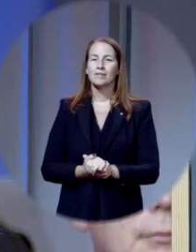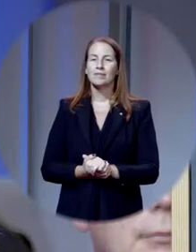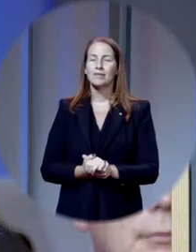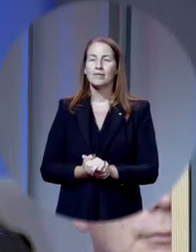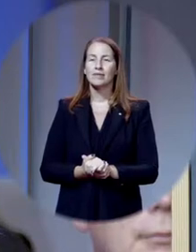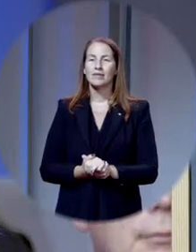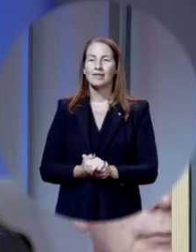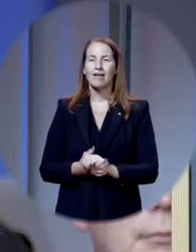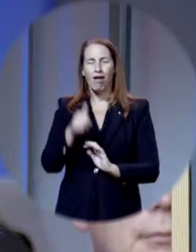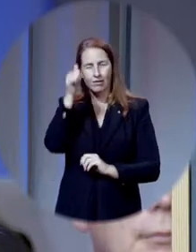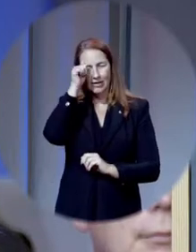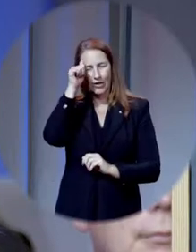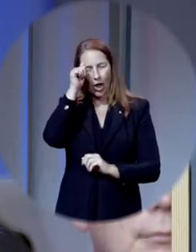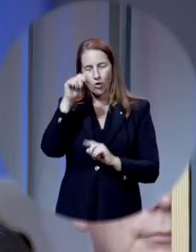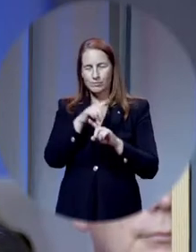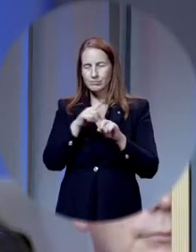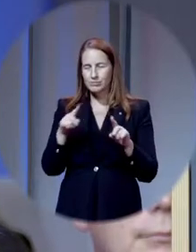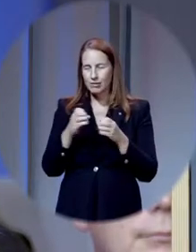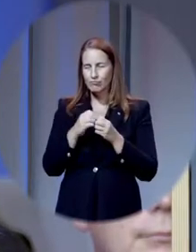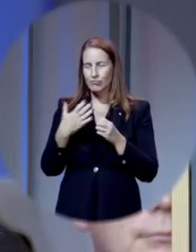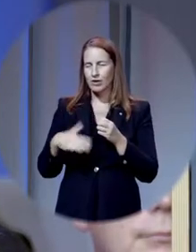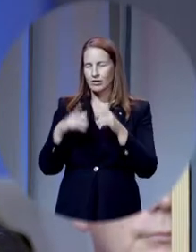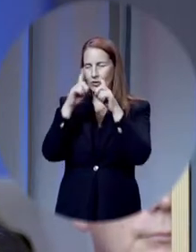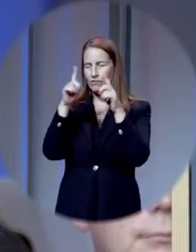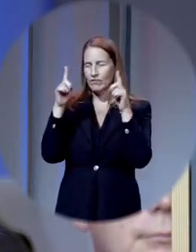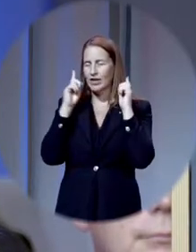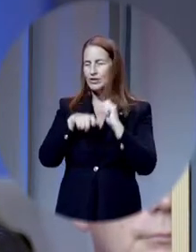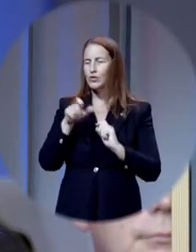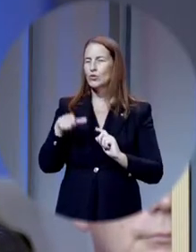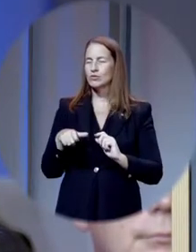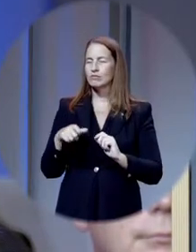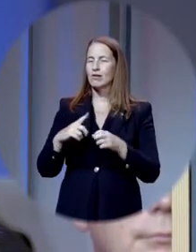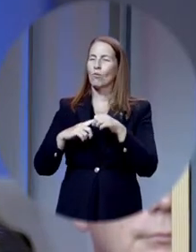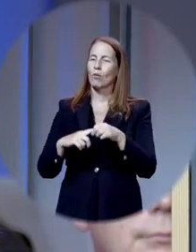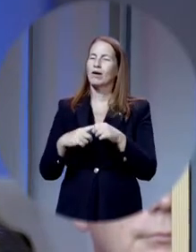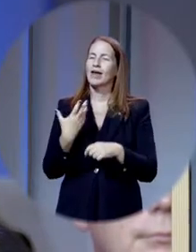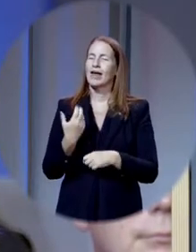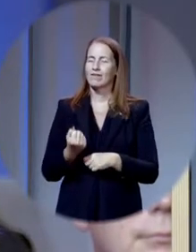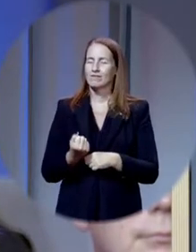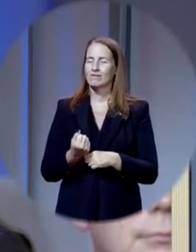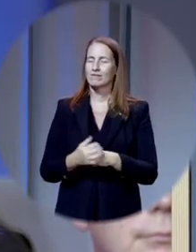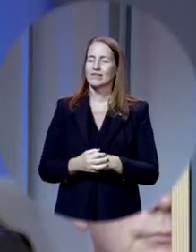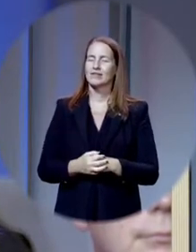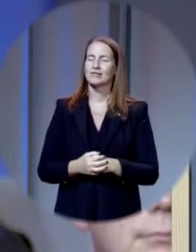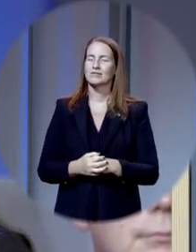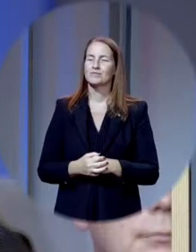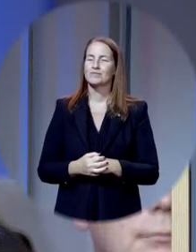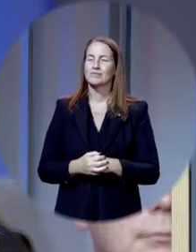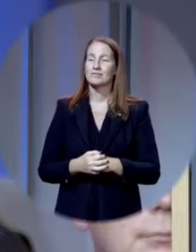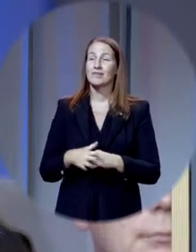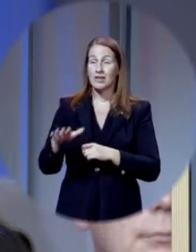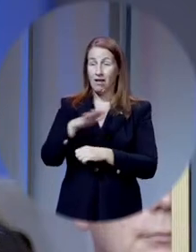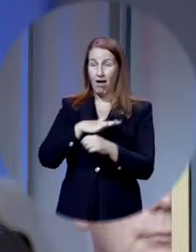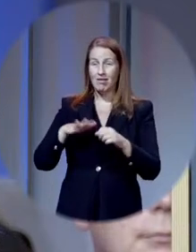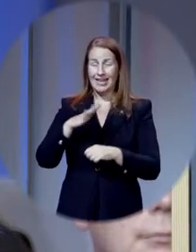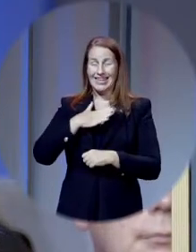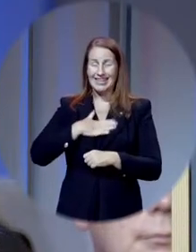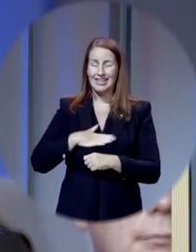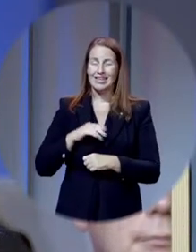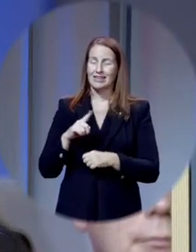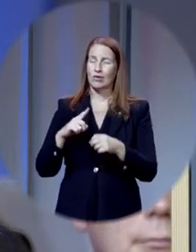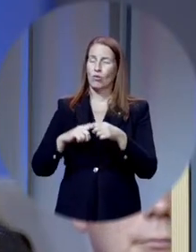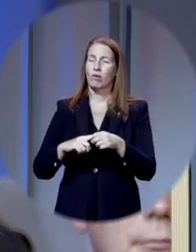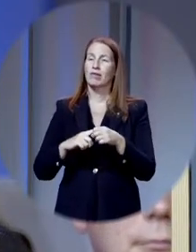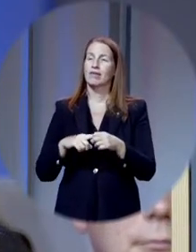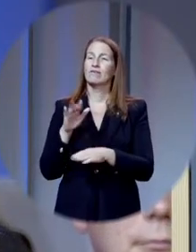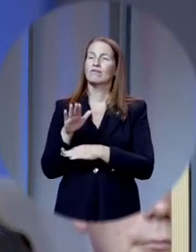know of you, you have those qualities. These are the qualities that the society needs for the future.